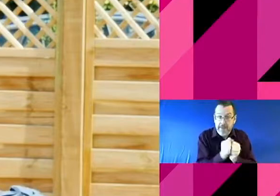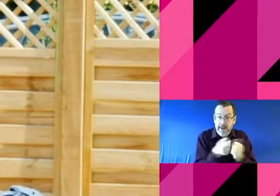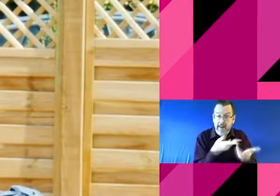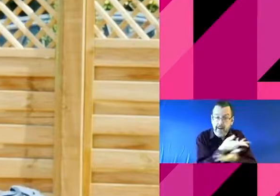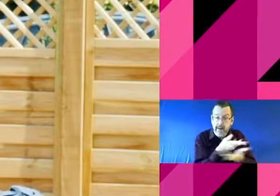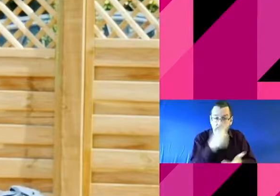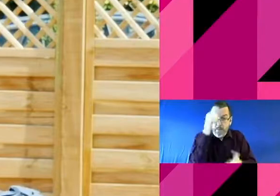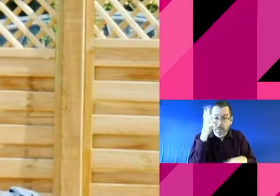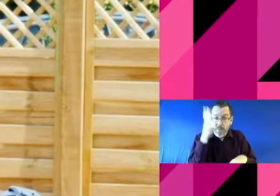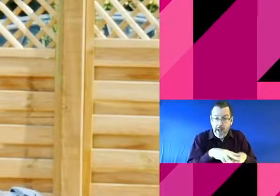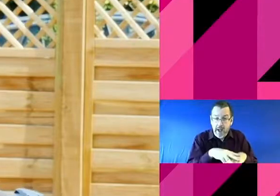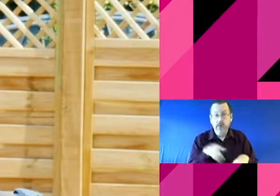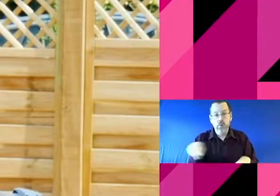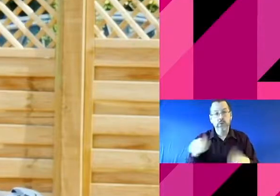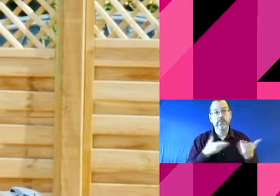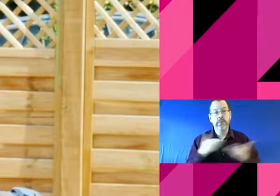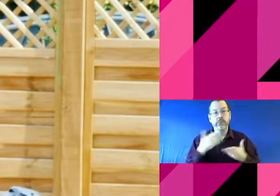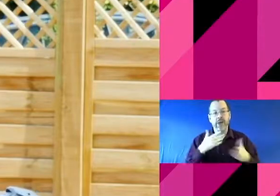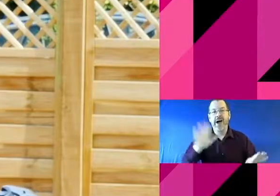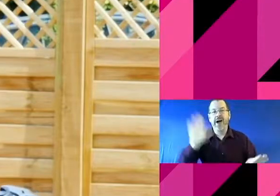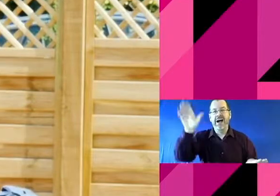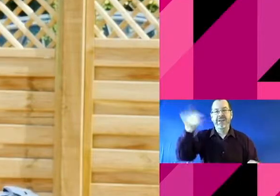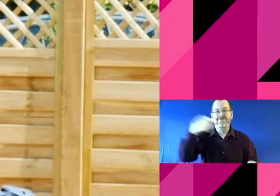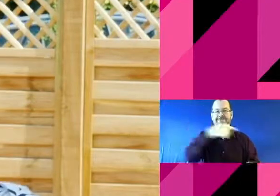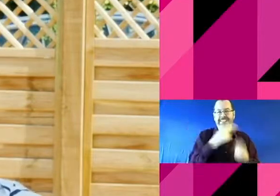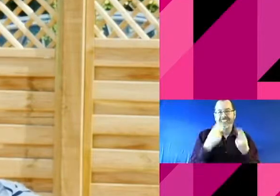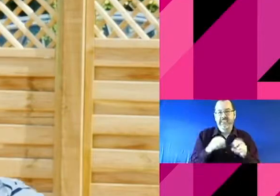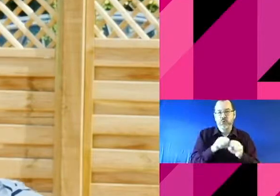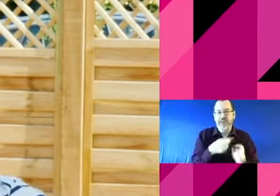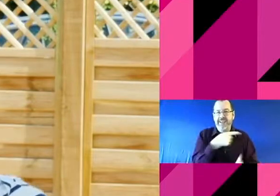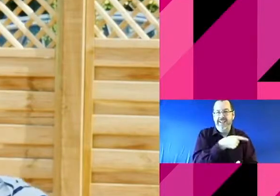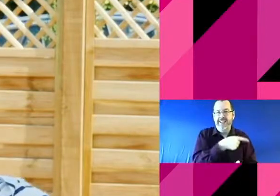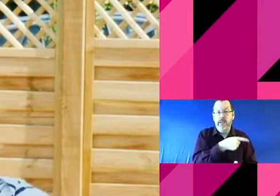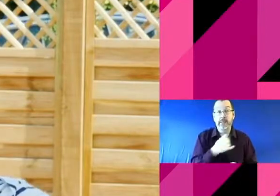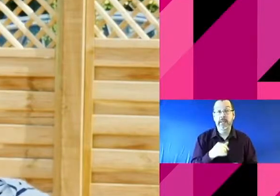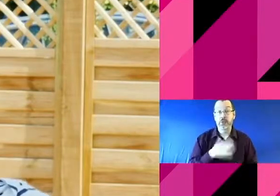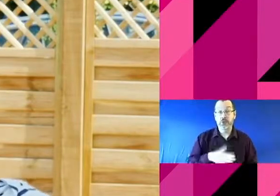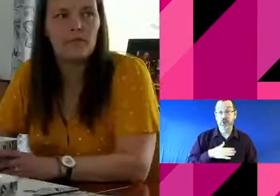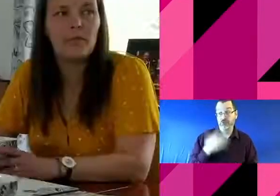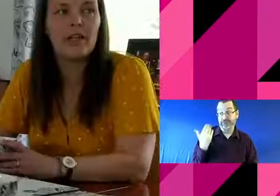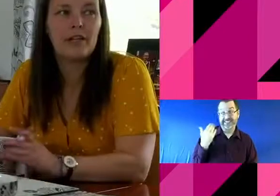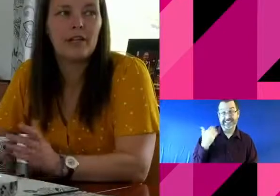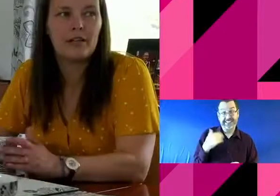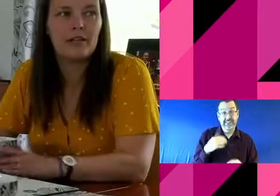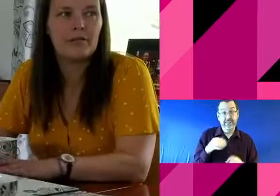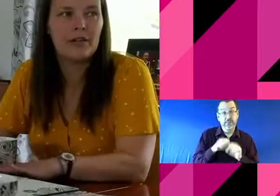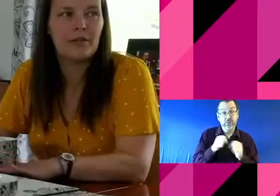when he needed a break, and it might have been 10 minutes after the last break, but that was when the break needed to come.